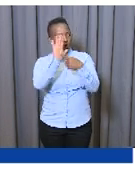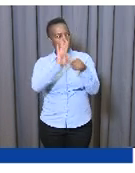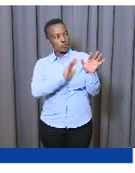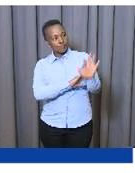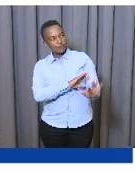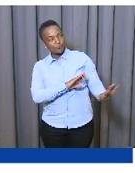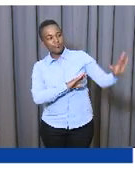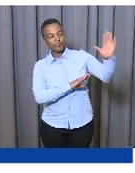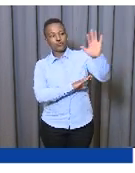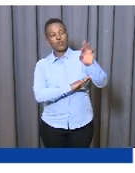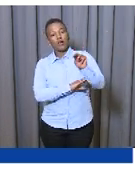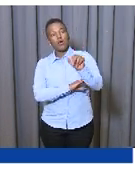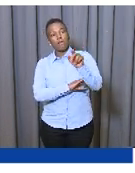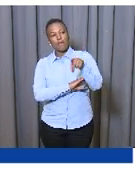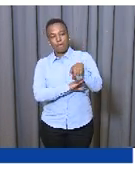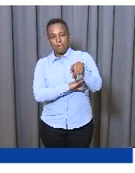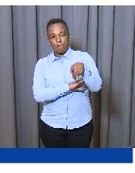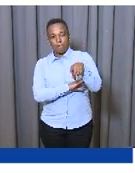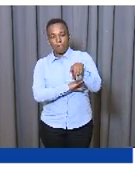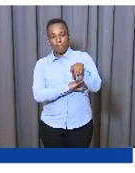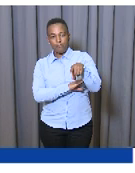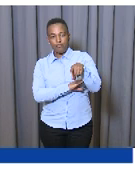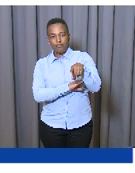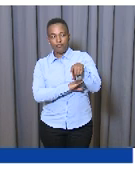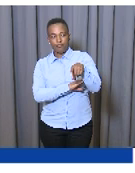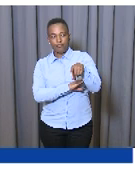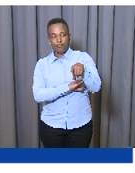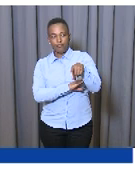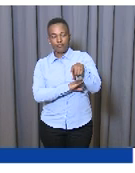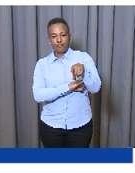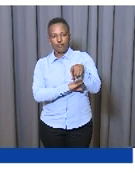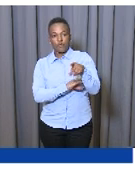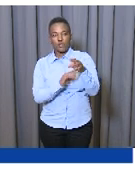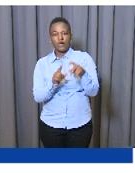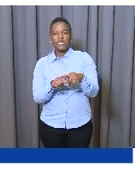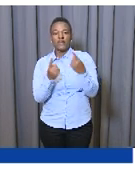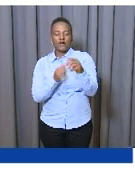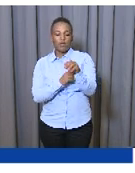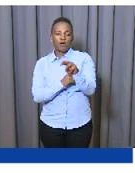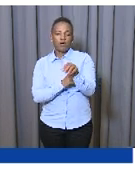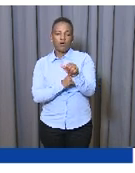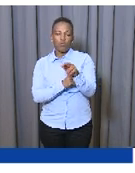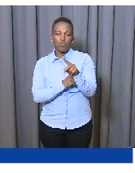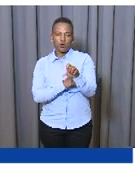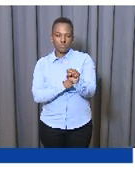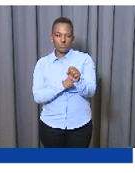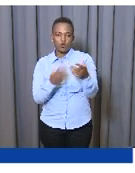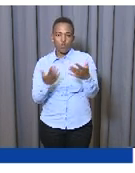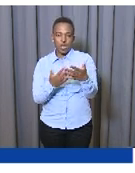this is the geo mapping of cases in wards, in different wards in Gauteng